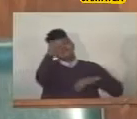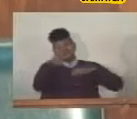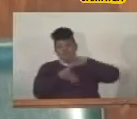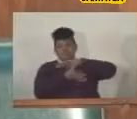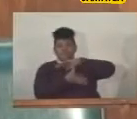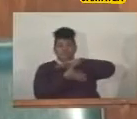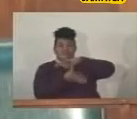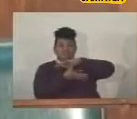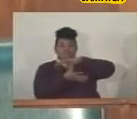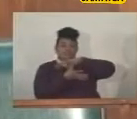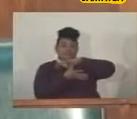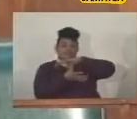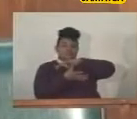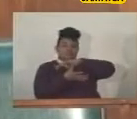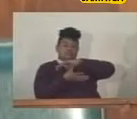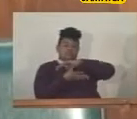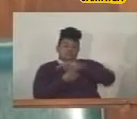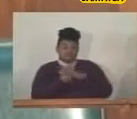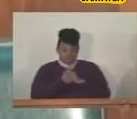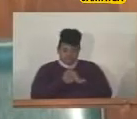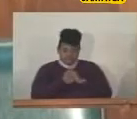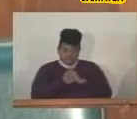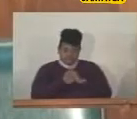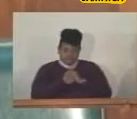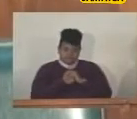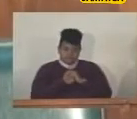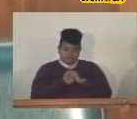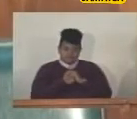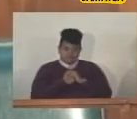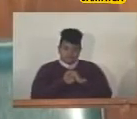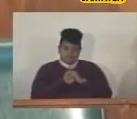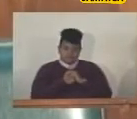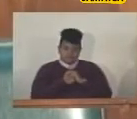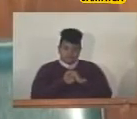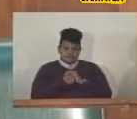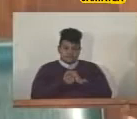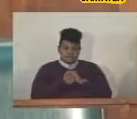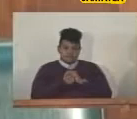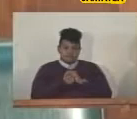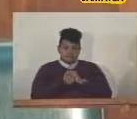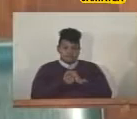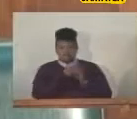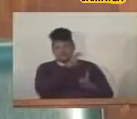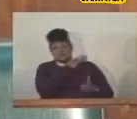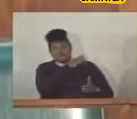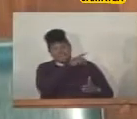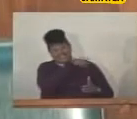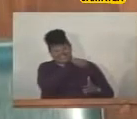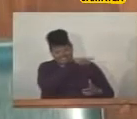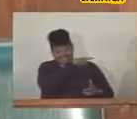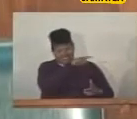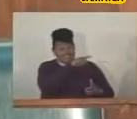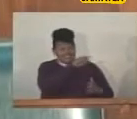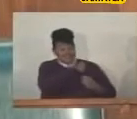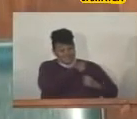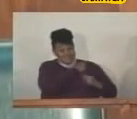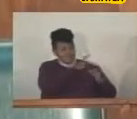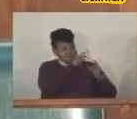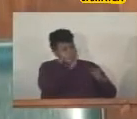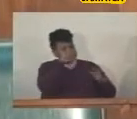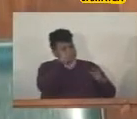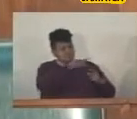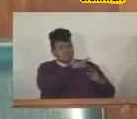time, because the security forces, however professional,